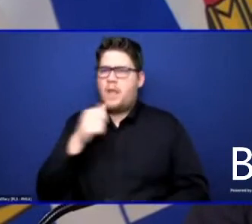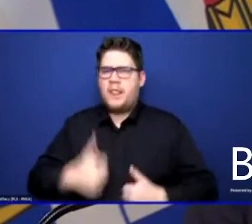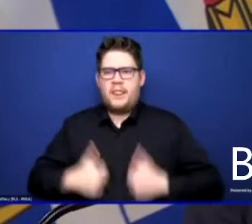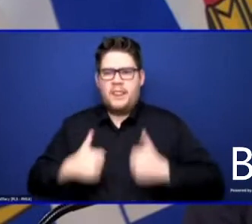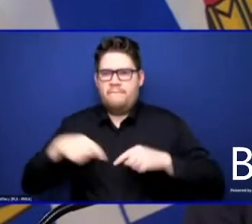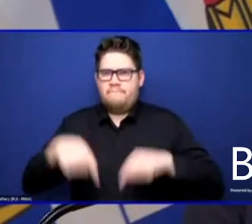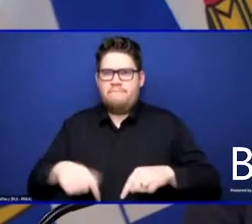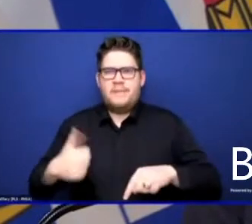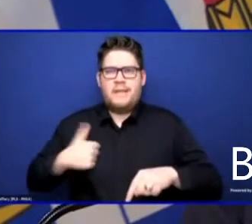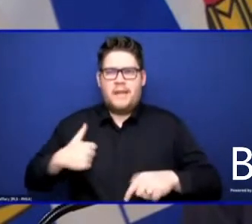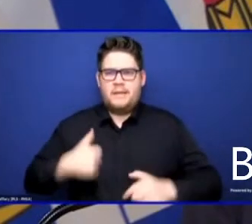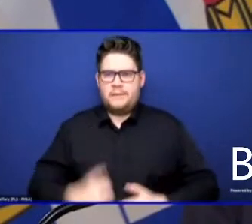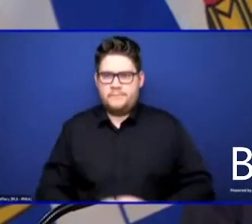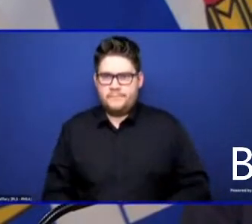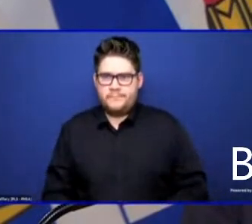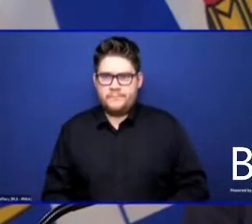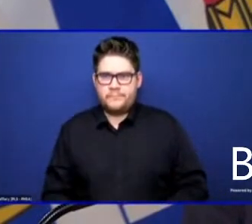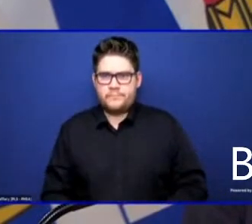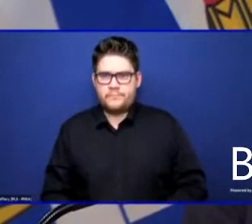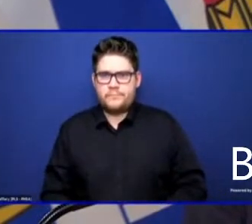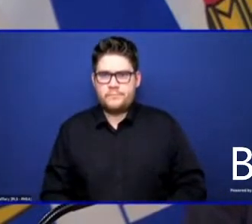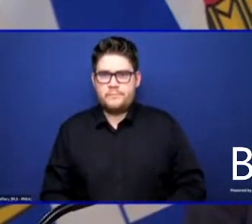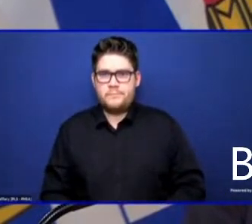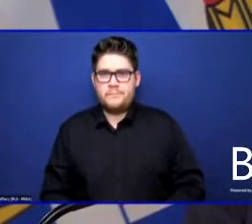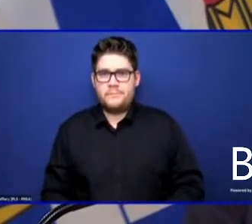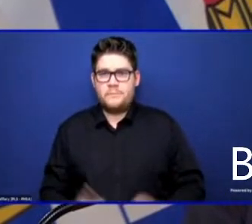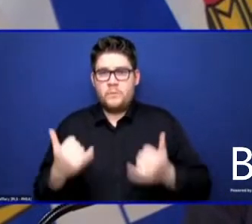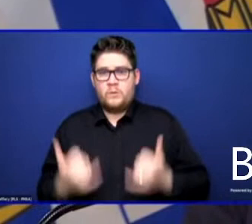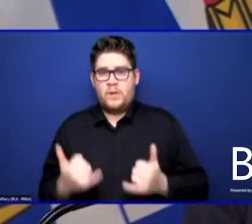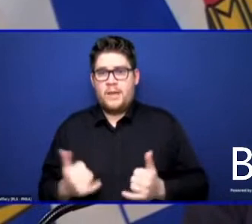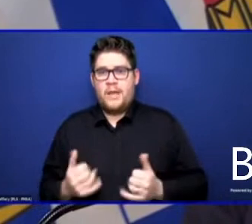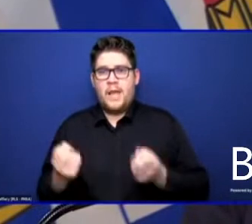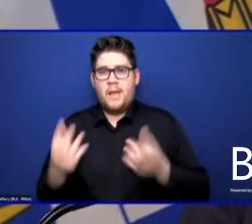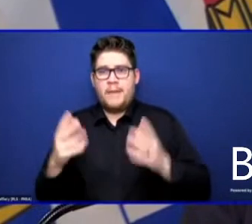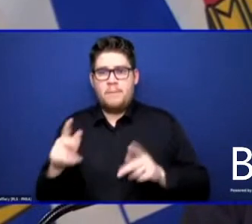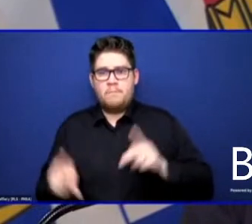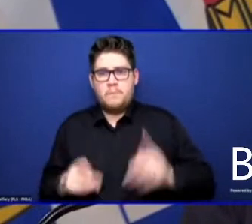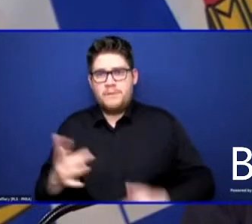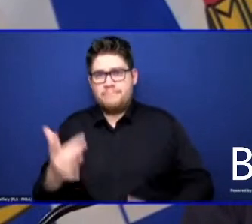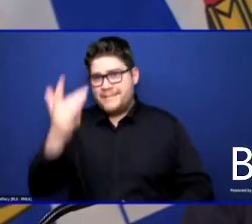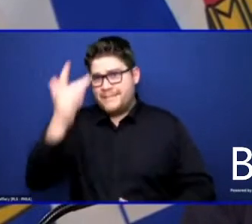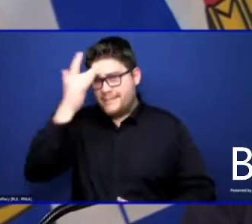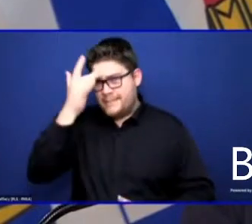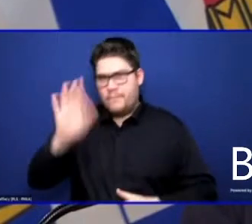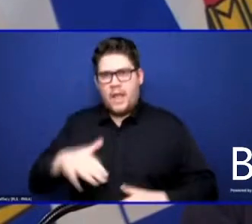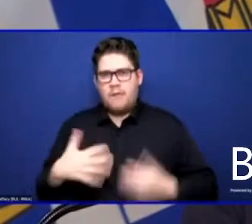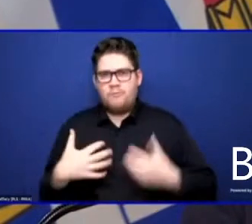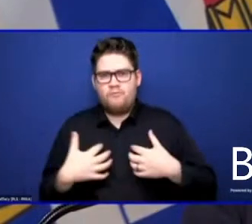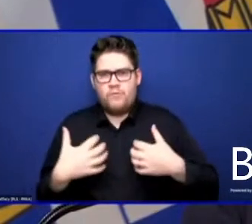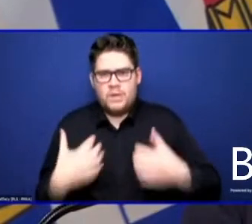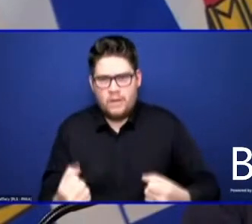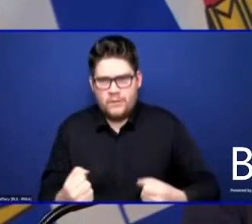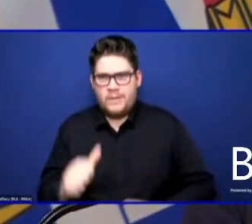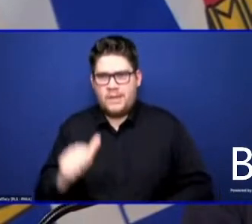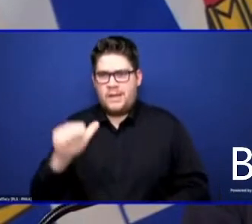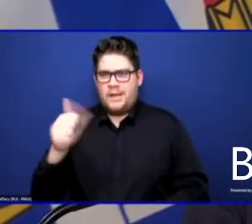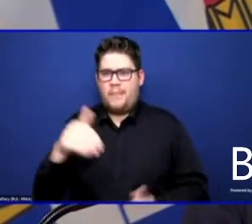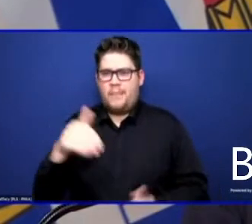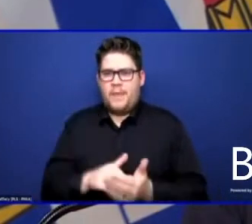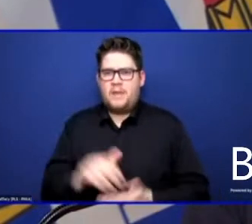have 10,052 active cases across the province, of whom 409 are now in